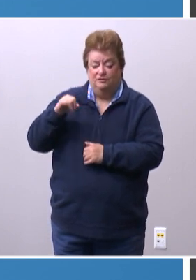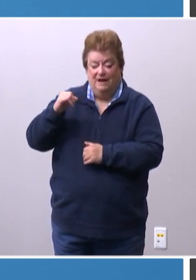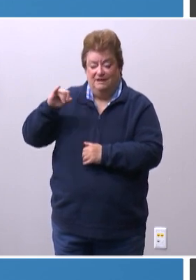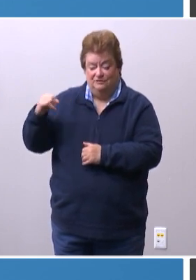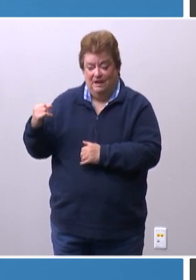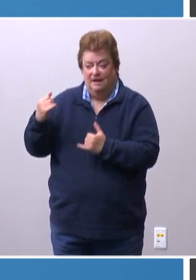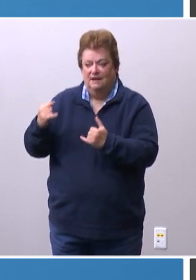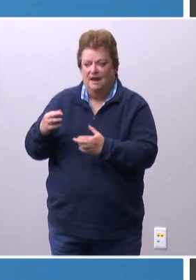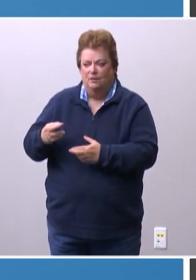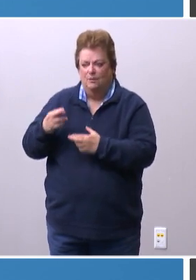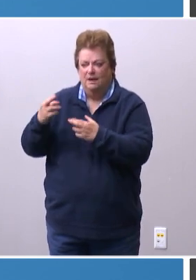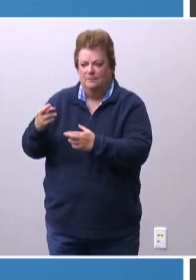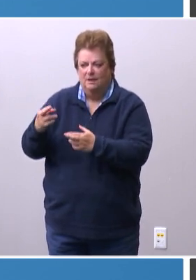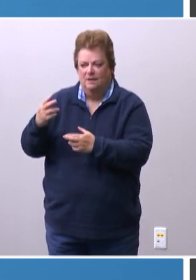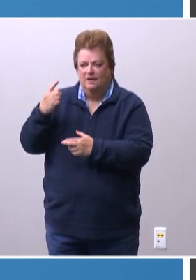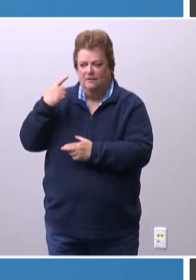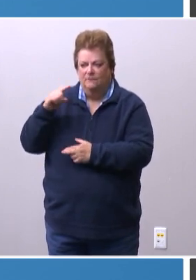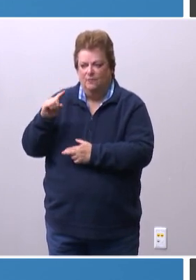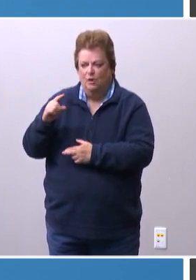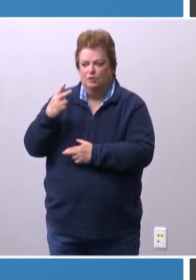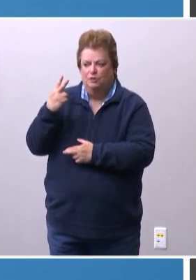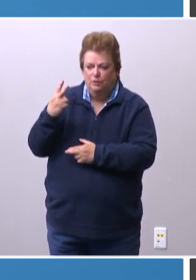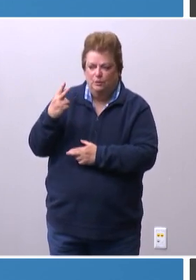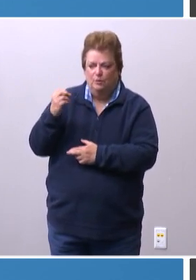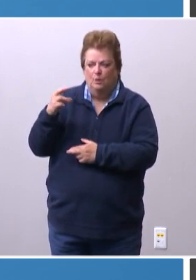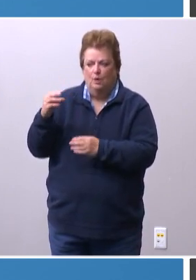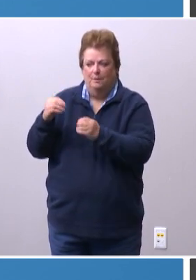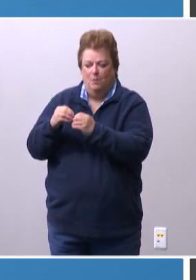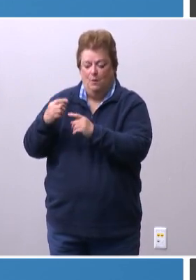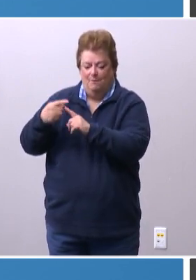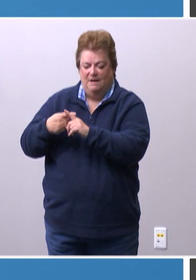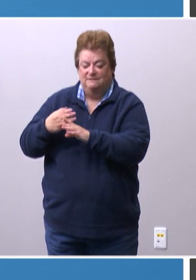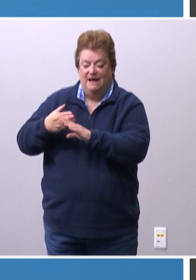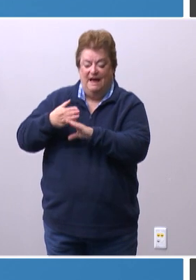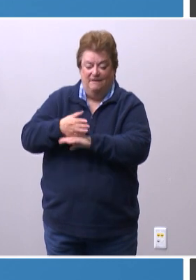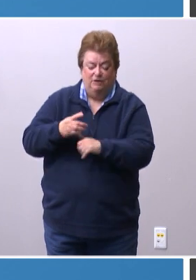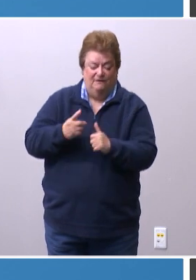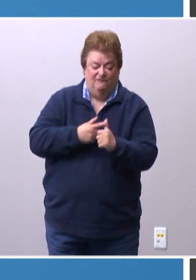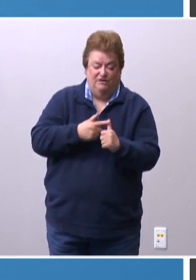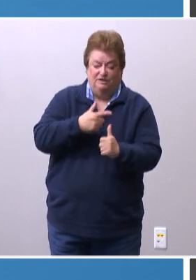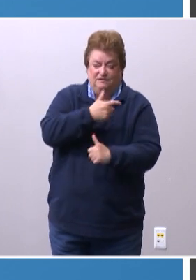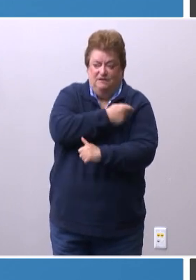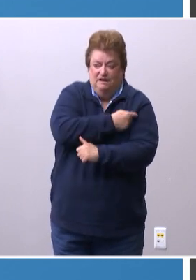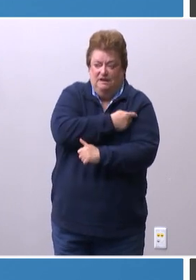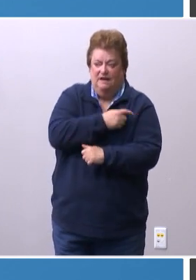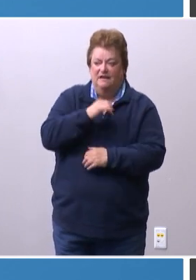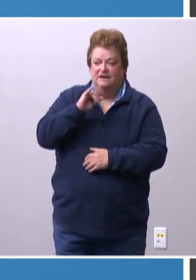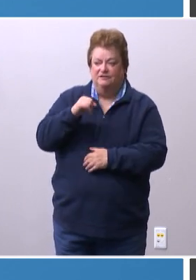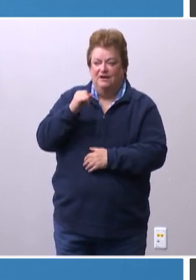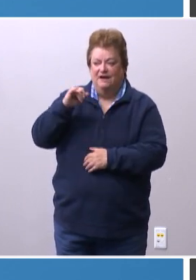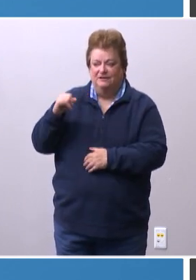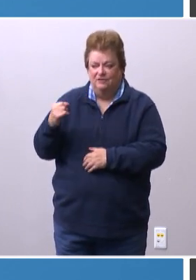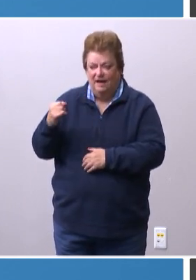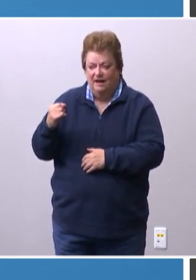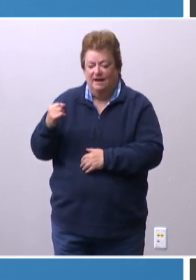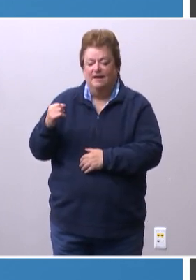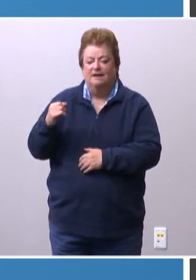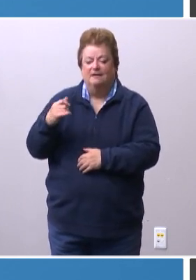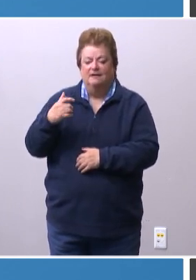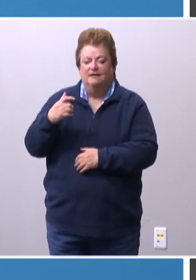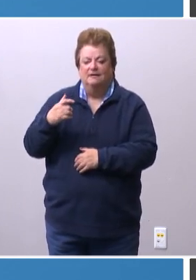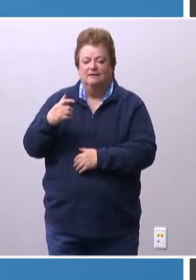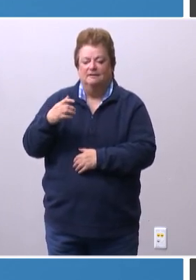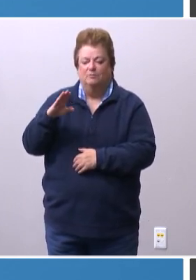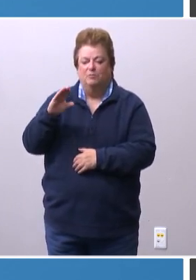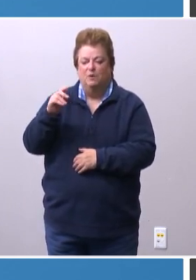now recommended 2 or more months after the initial dose. The J&J or Johnson vaccine boosters are